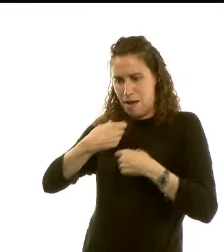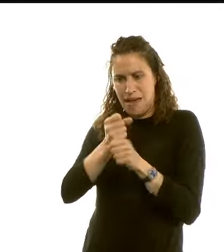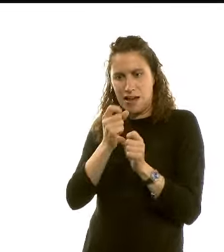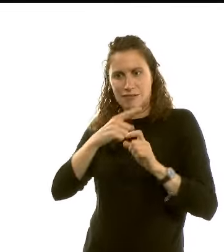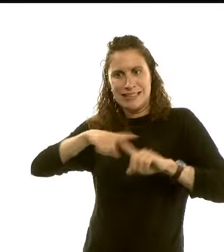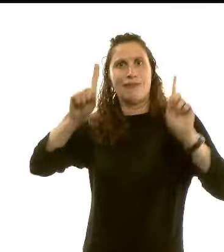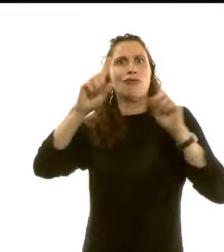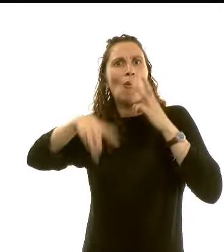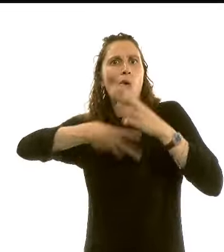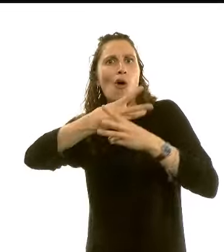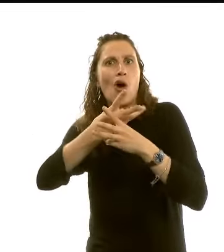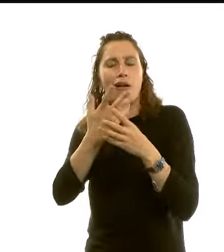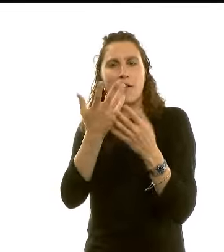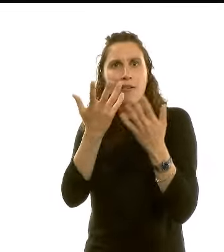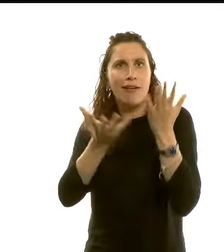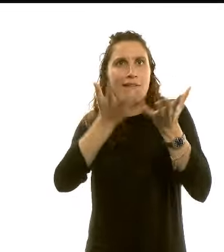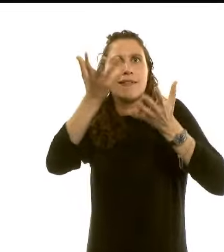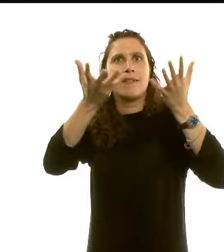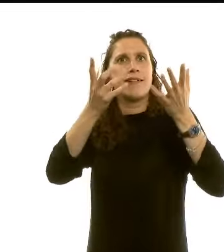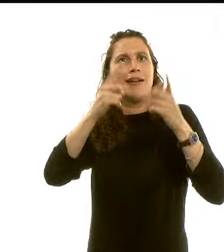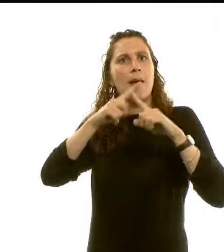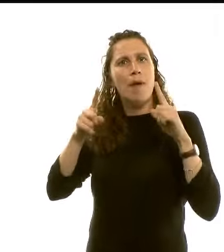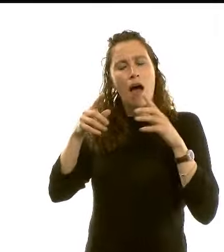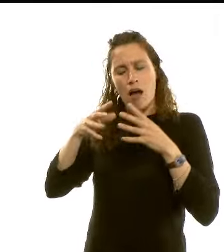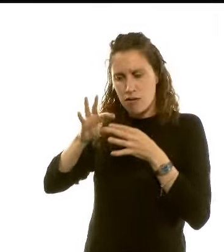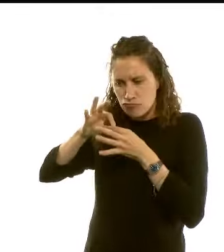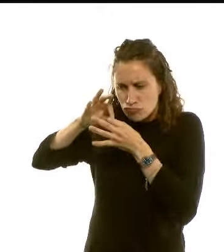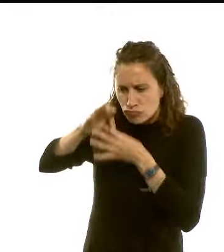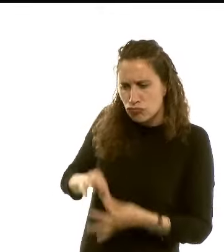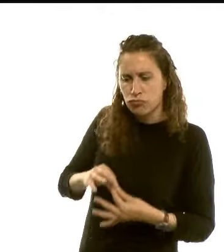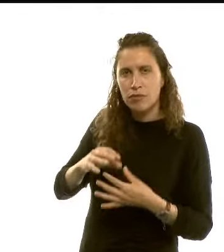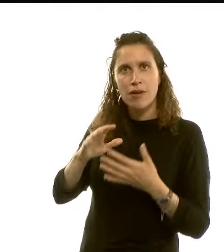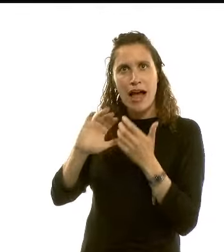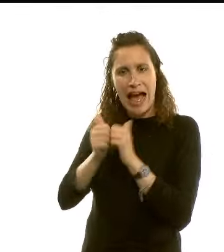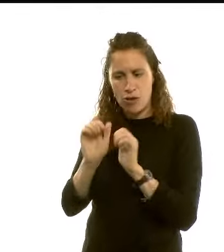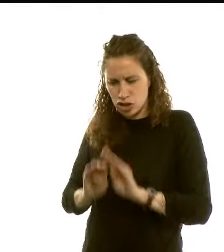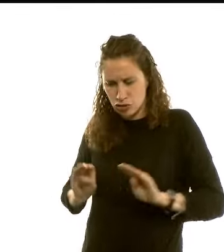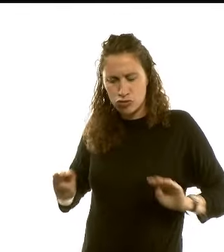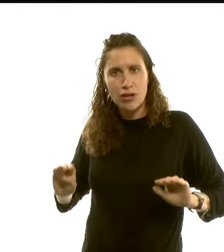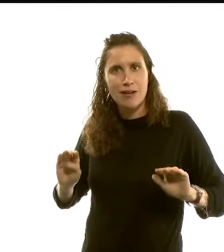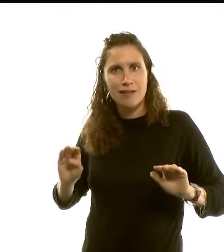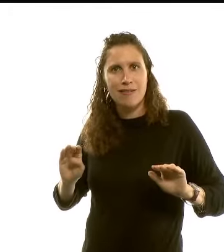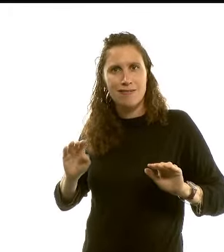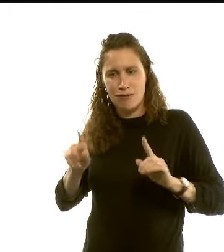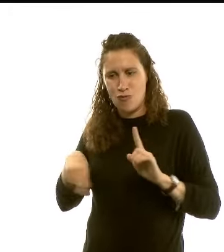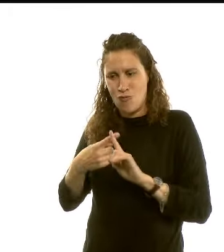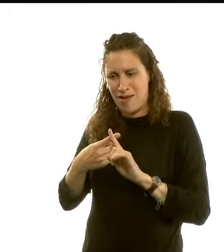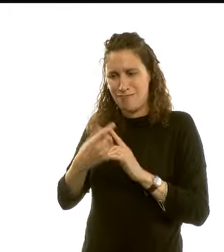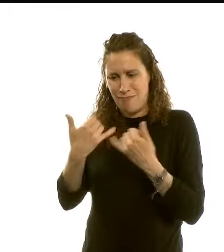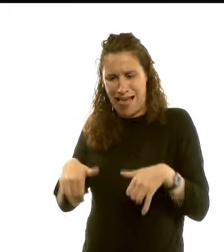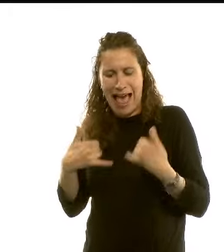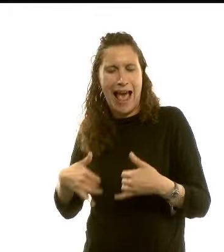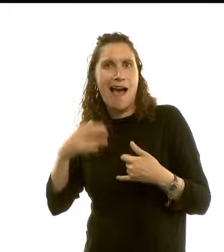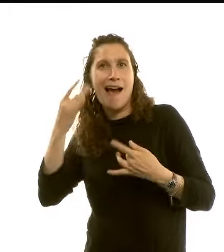otherworldly, at the same time maintaining and retaining elements of how children are when they're at play.